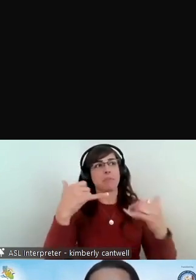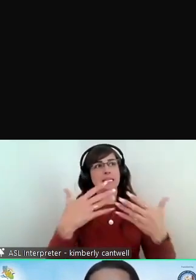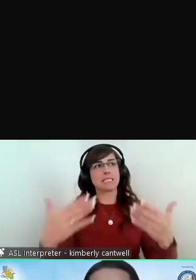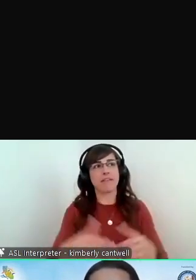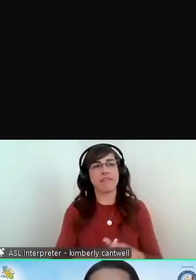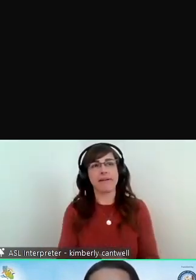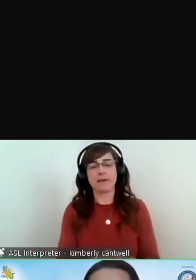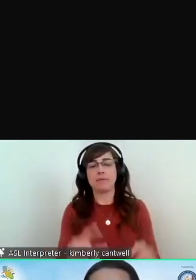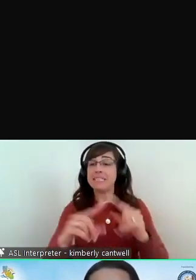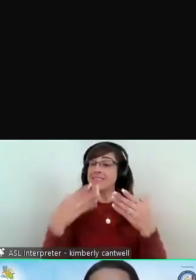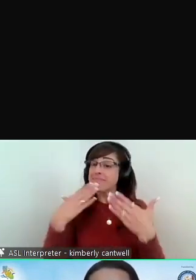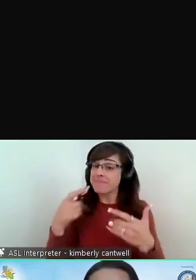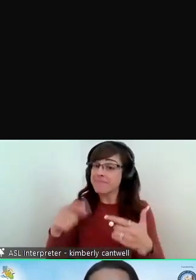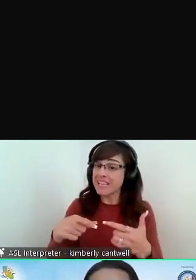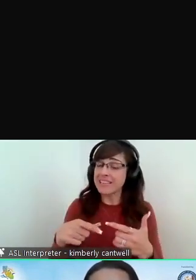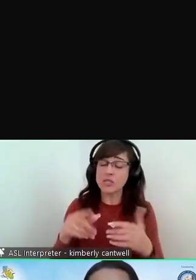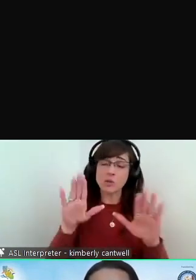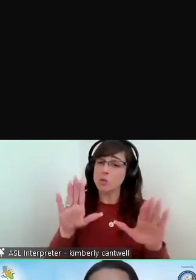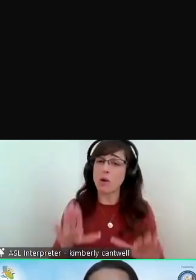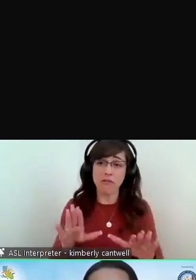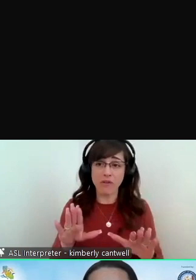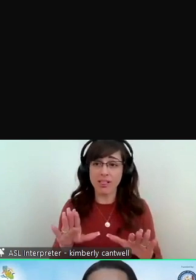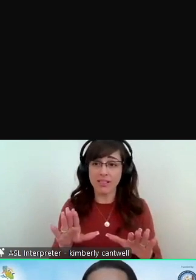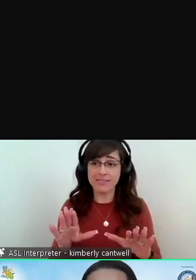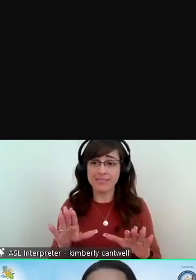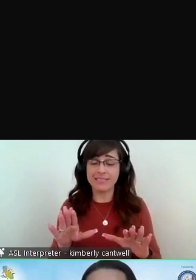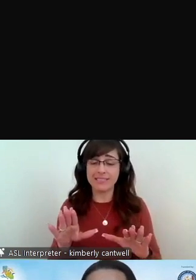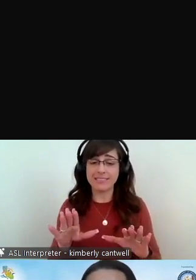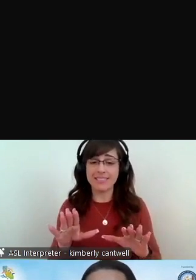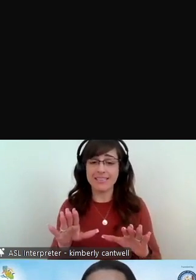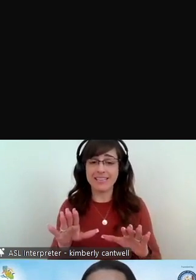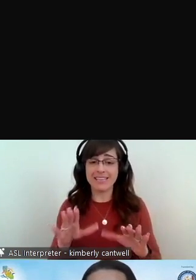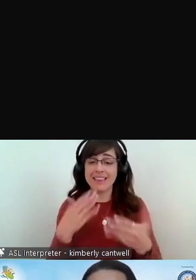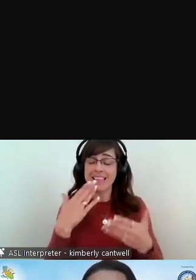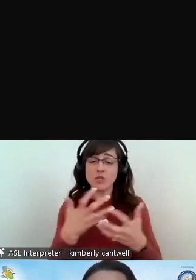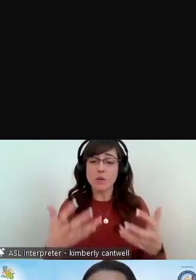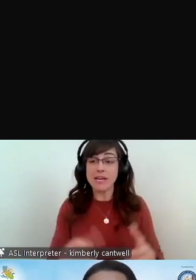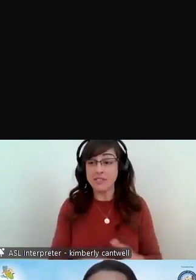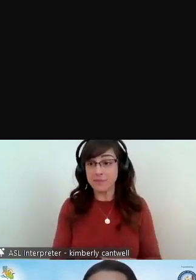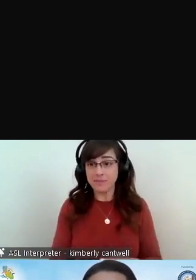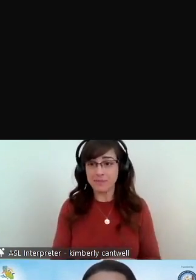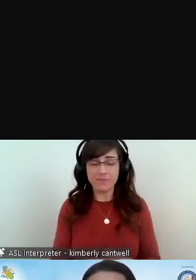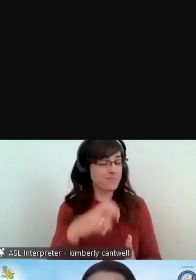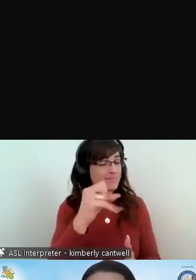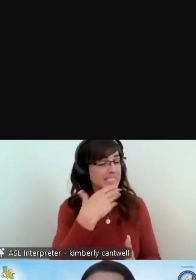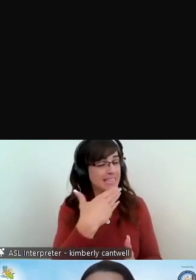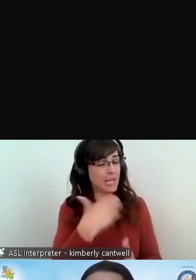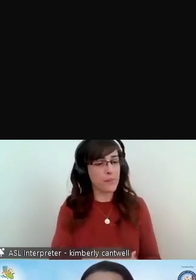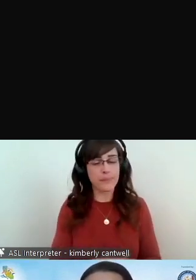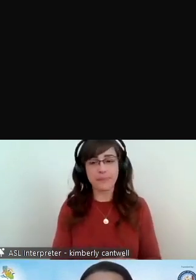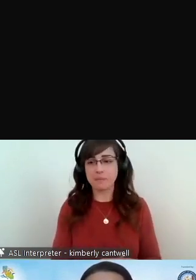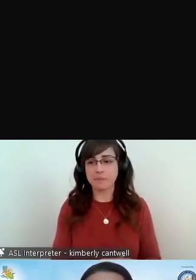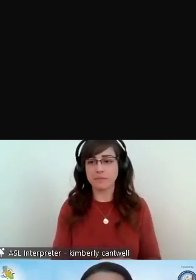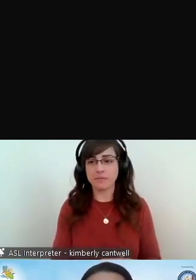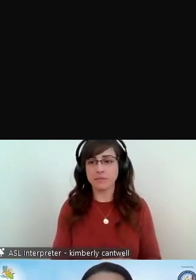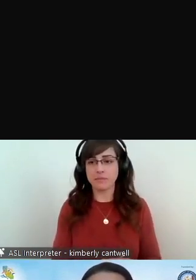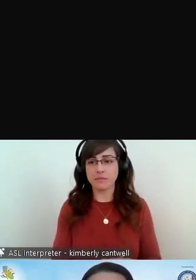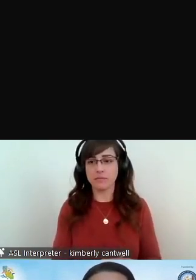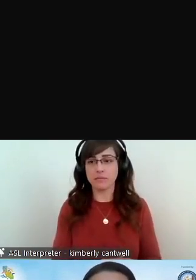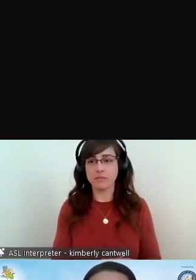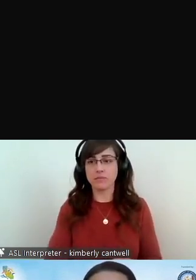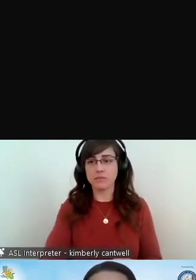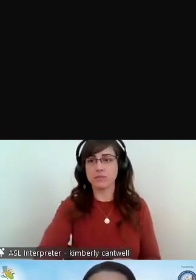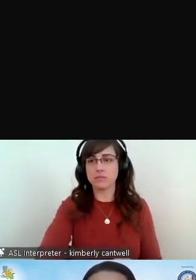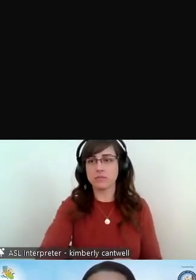So, but thank you. This was great. Thank you so much. Yeah, thank you.